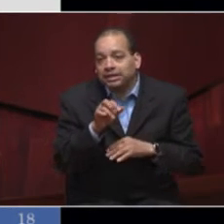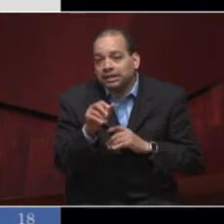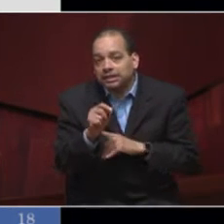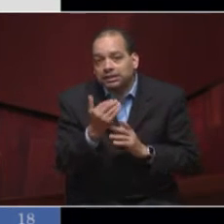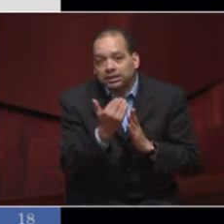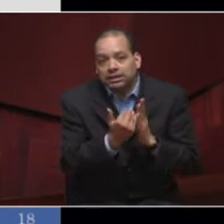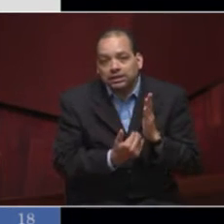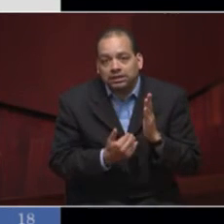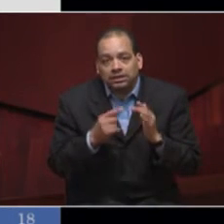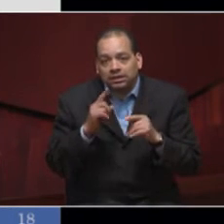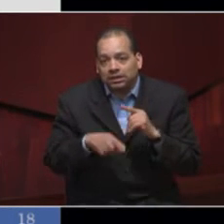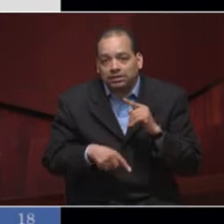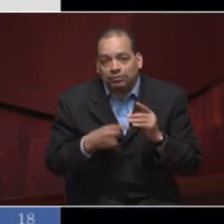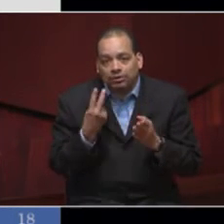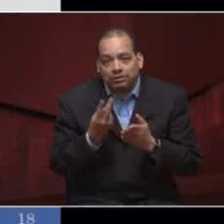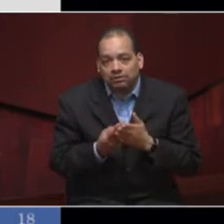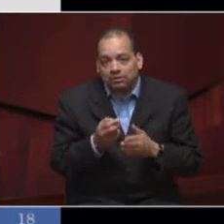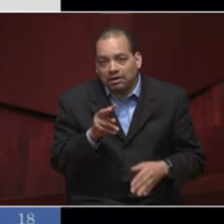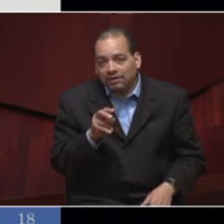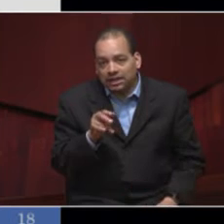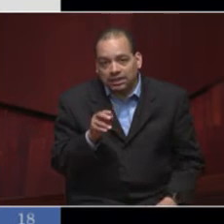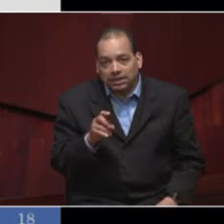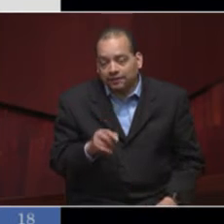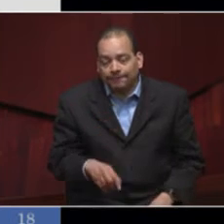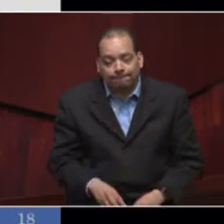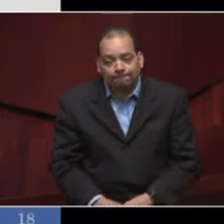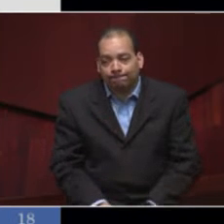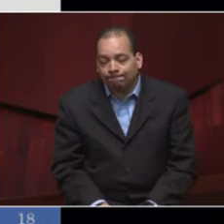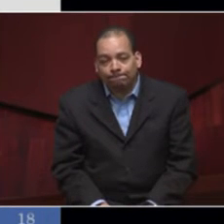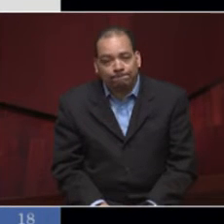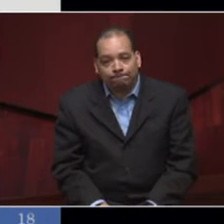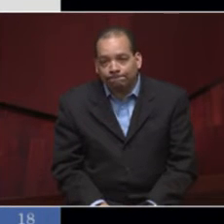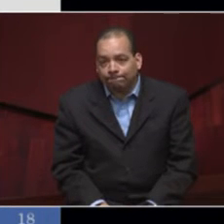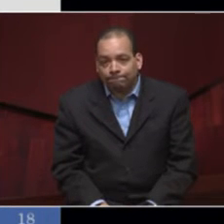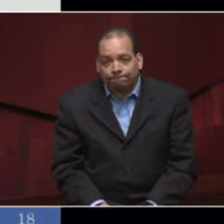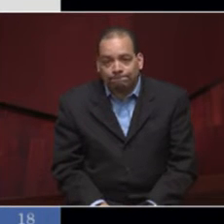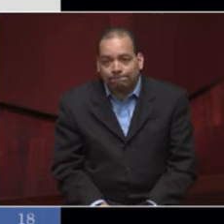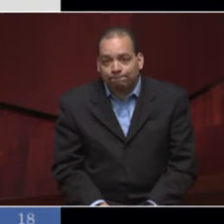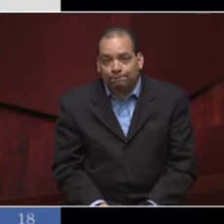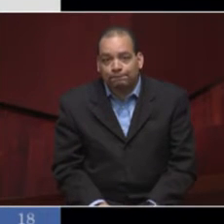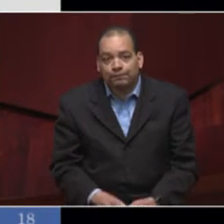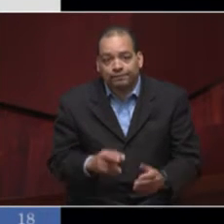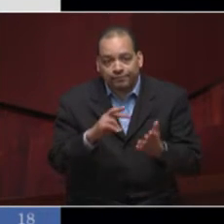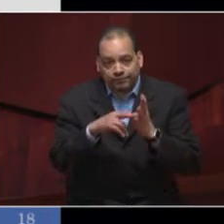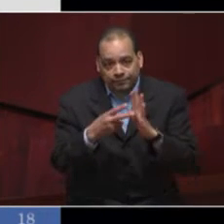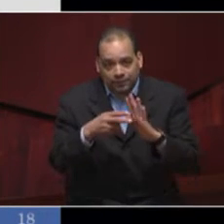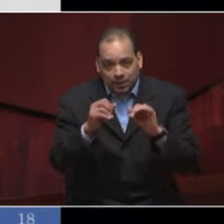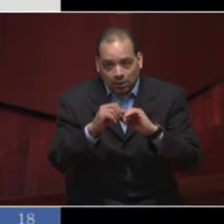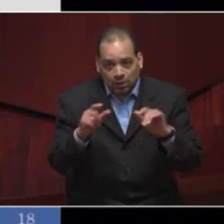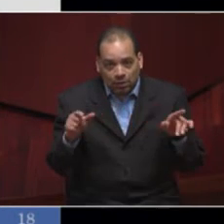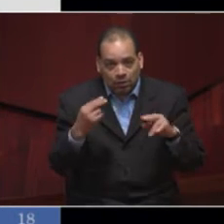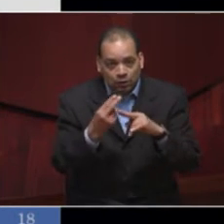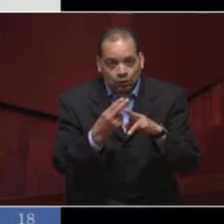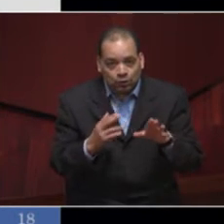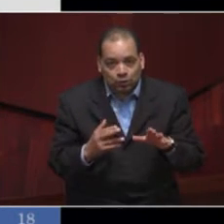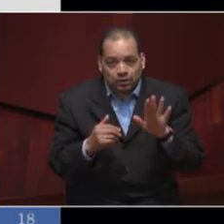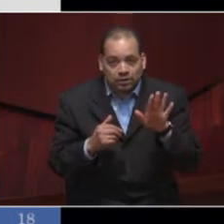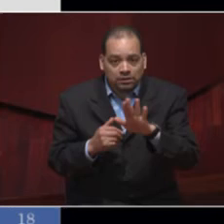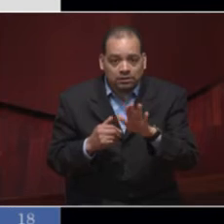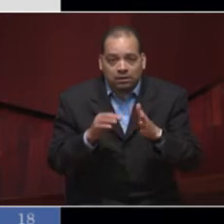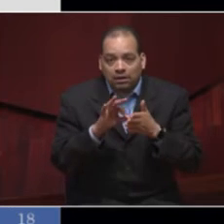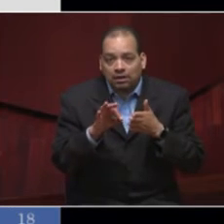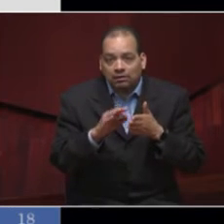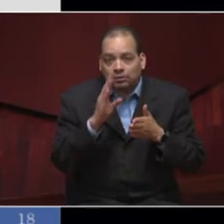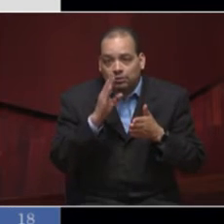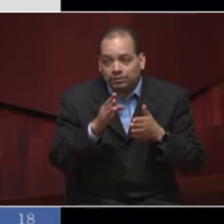said already, that in all users their accounts being suspended and prevents those users from